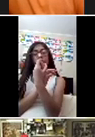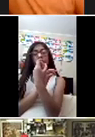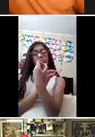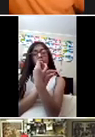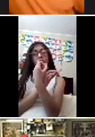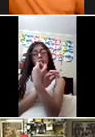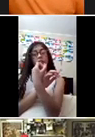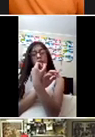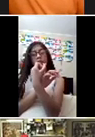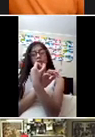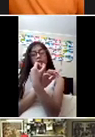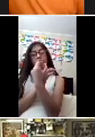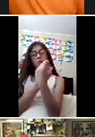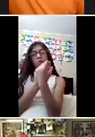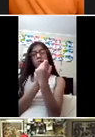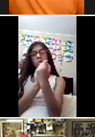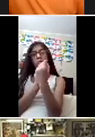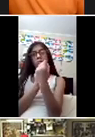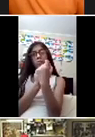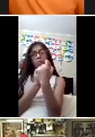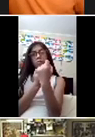Yeah, speak up. Speak up, man.